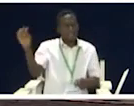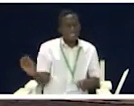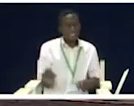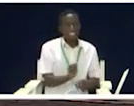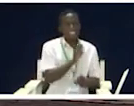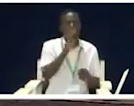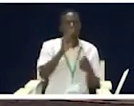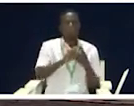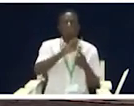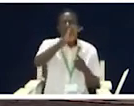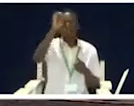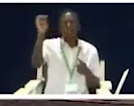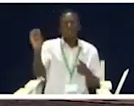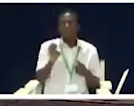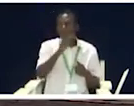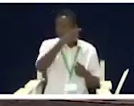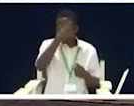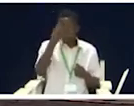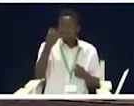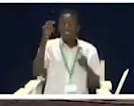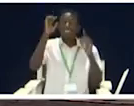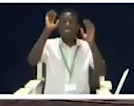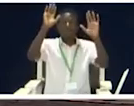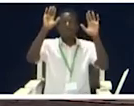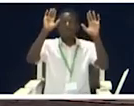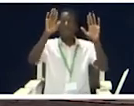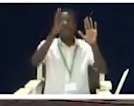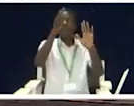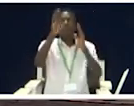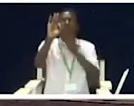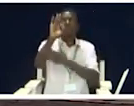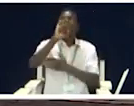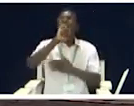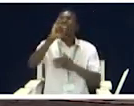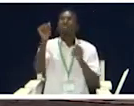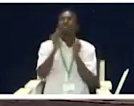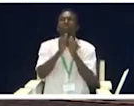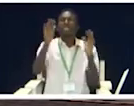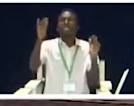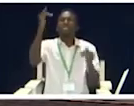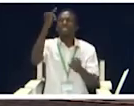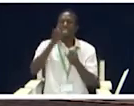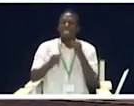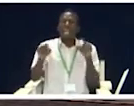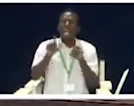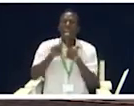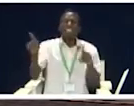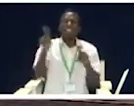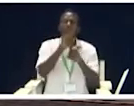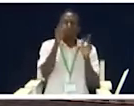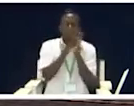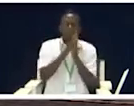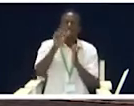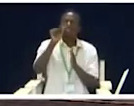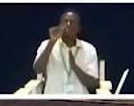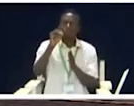the wonders of God are without end. As you have decreed in your life, so shall it be in the name of